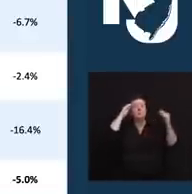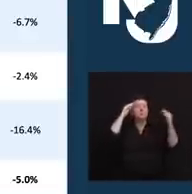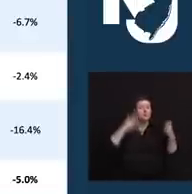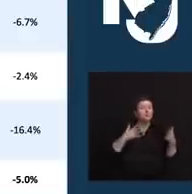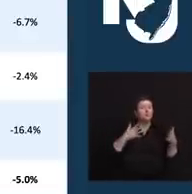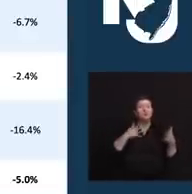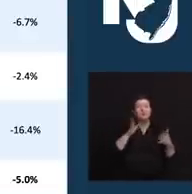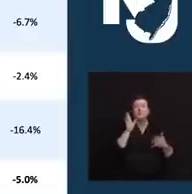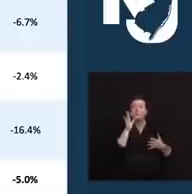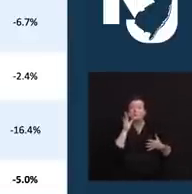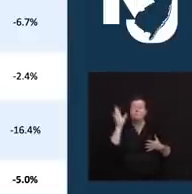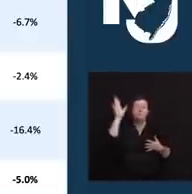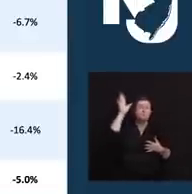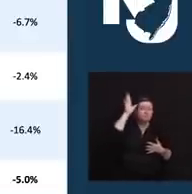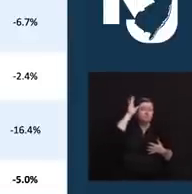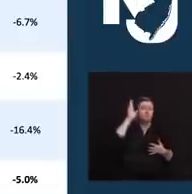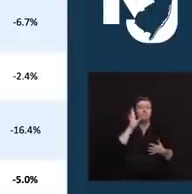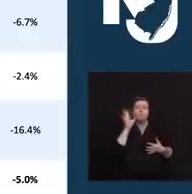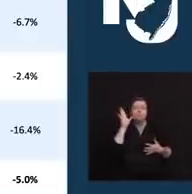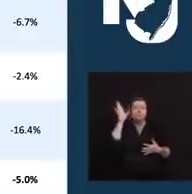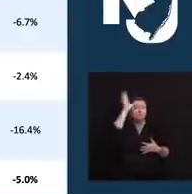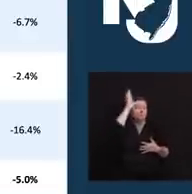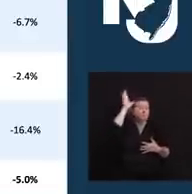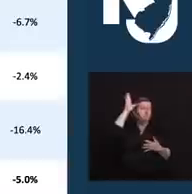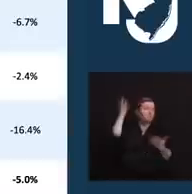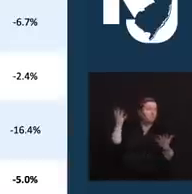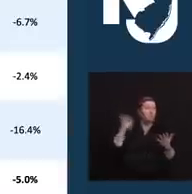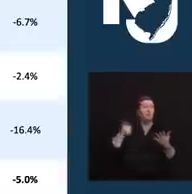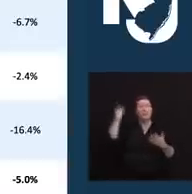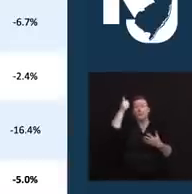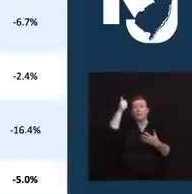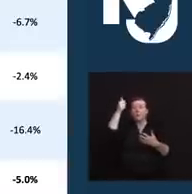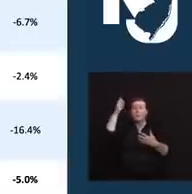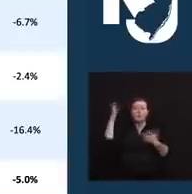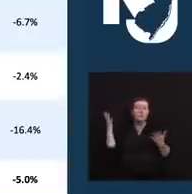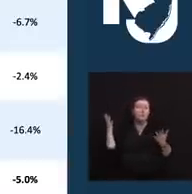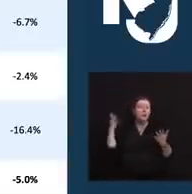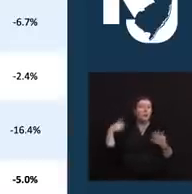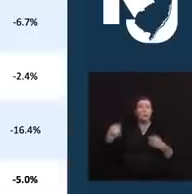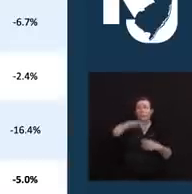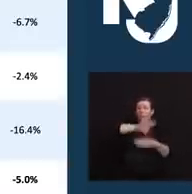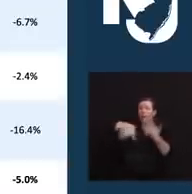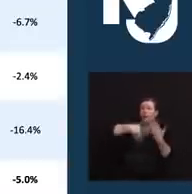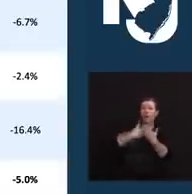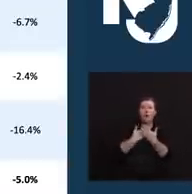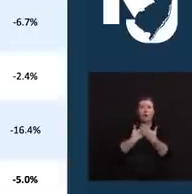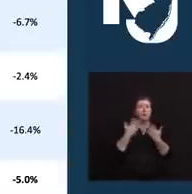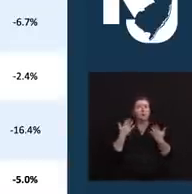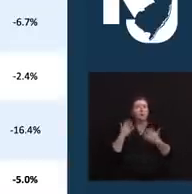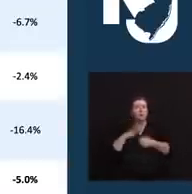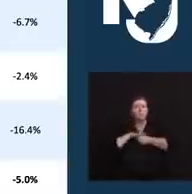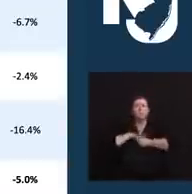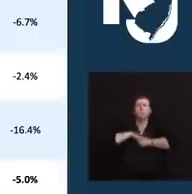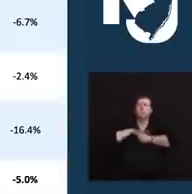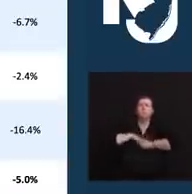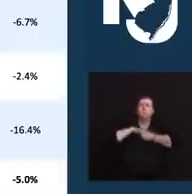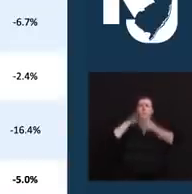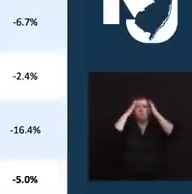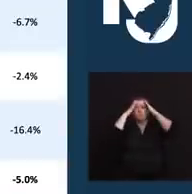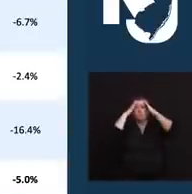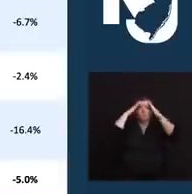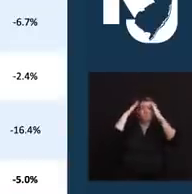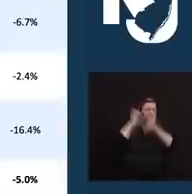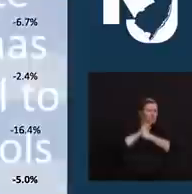the administrators. It is a stress-heavy school year, and folks are doing heroic work.